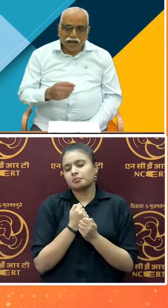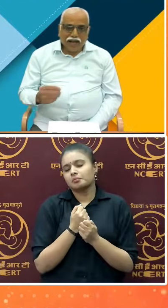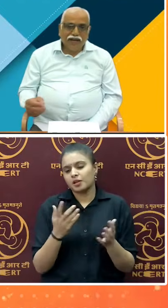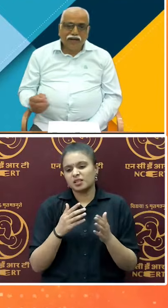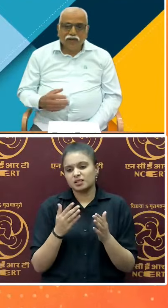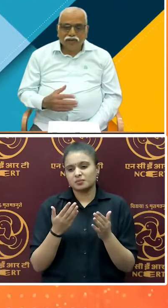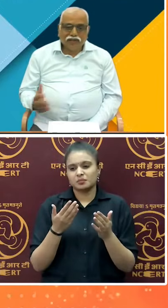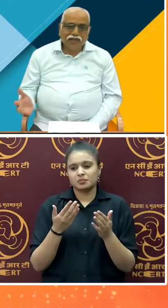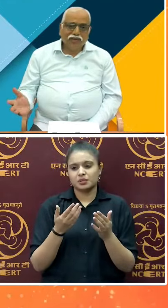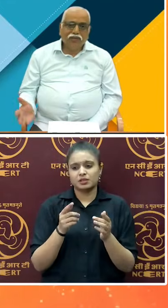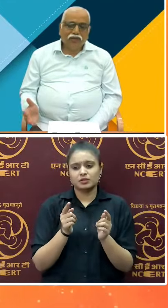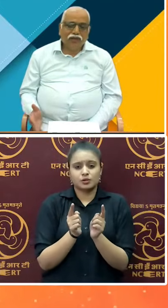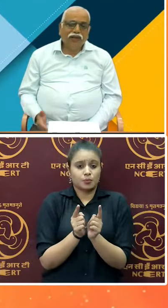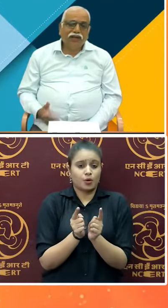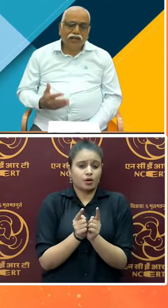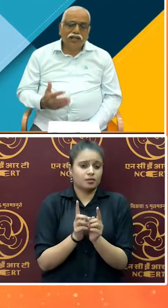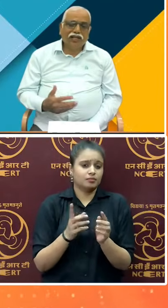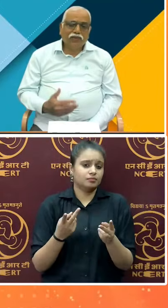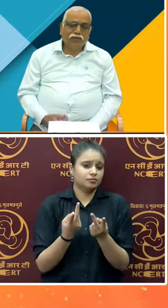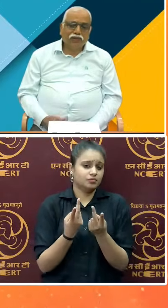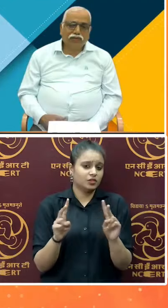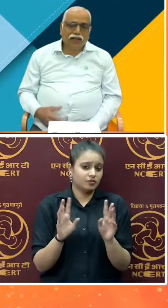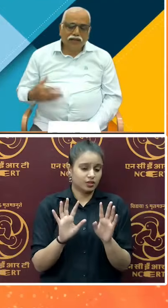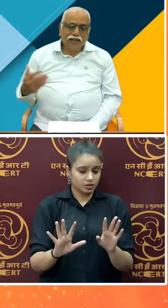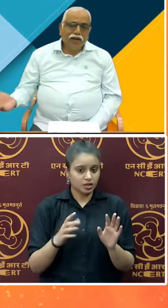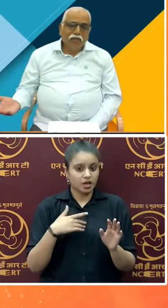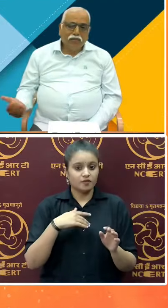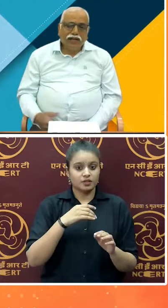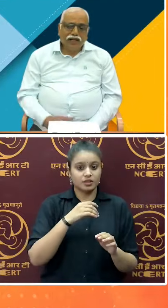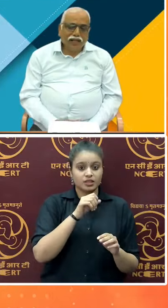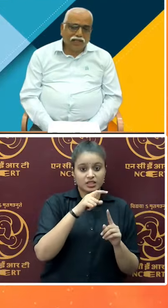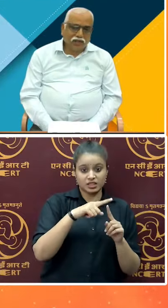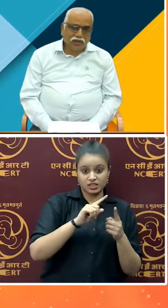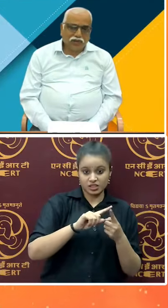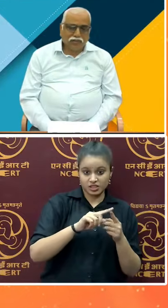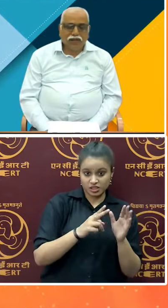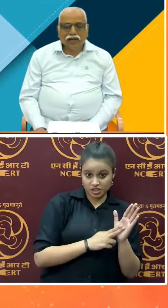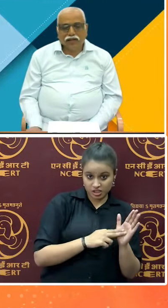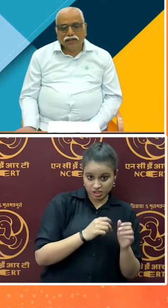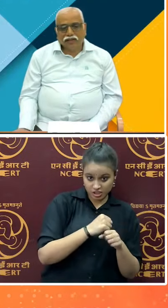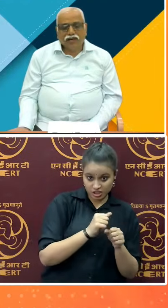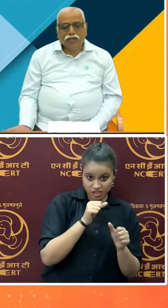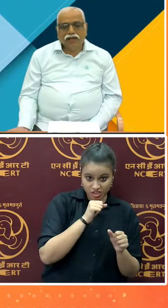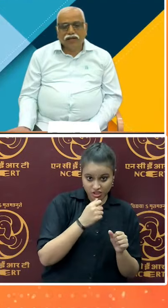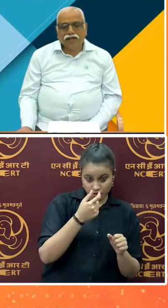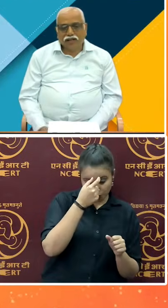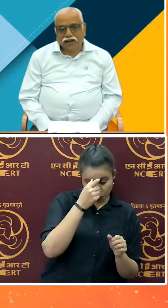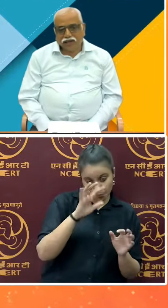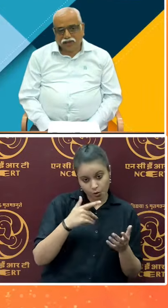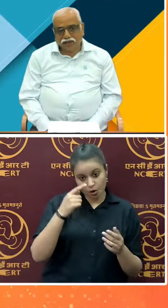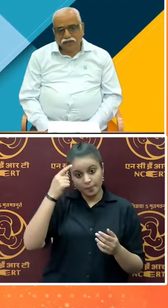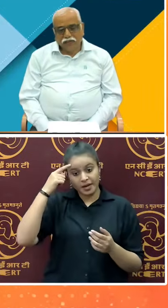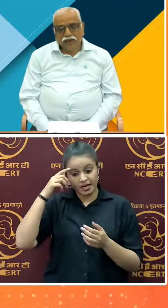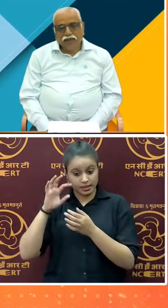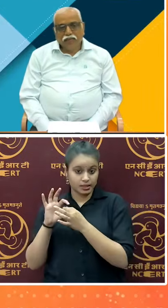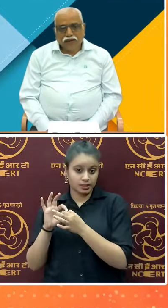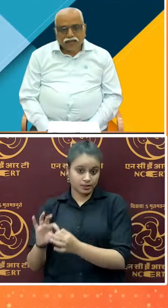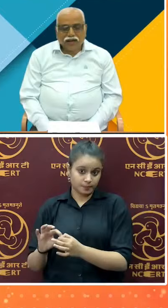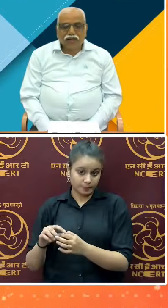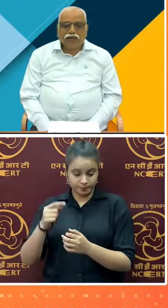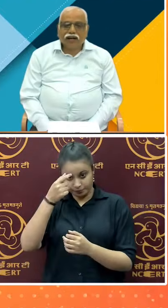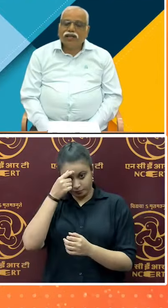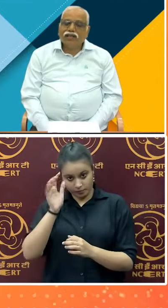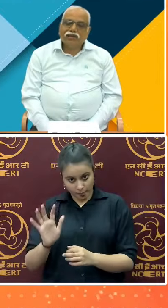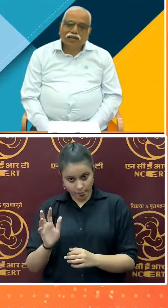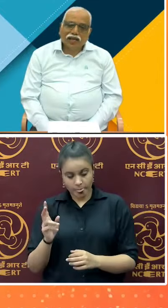thin line to distinguish between the teenage problems and the mental health issues, mental health or mental disorder issues. But